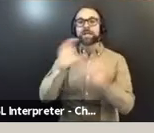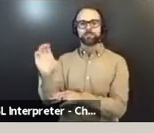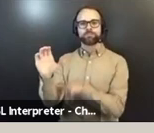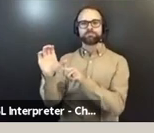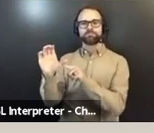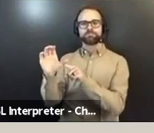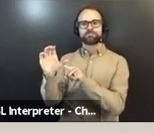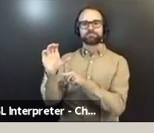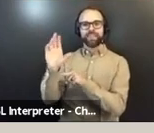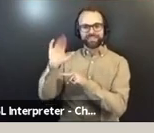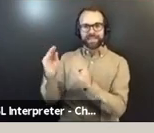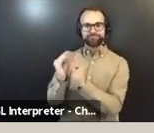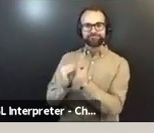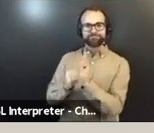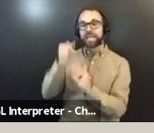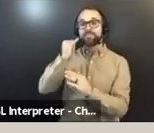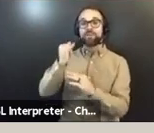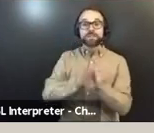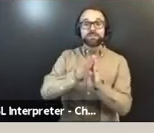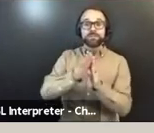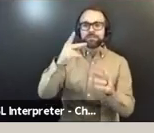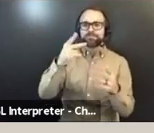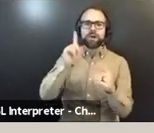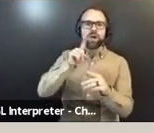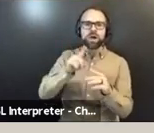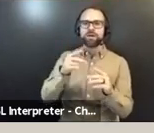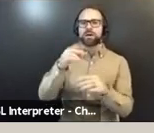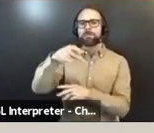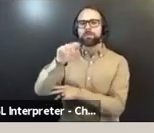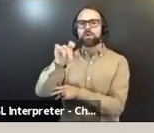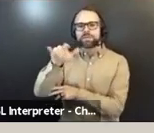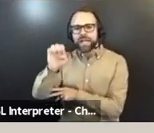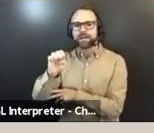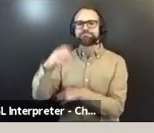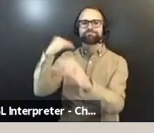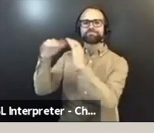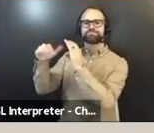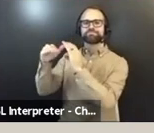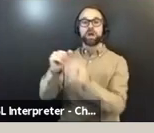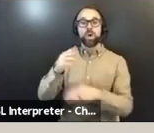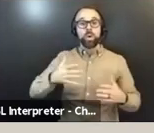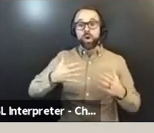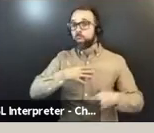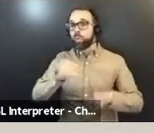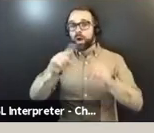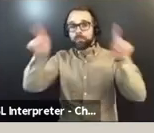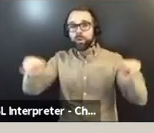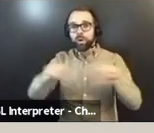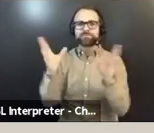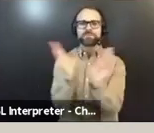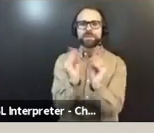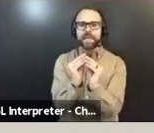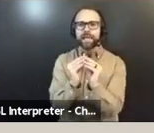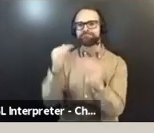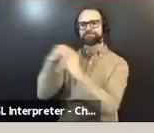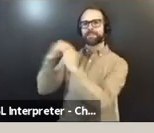address. If you're developing prototypes, take pictures, throw it into that email address. Whiteboard meetings, throw it into that. And remember, when